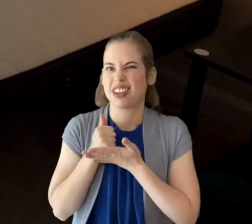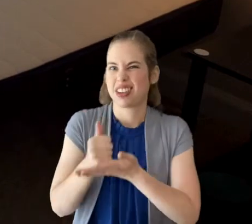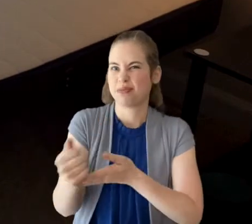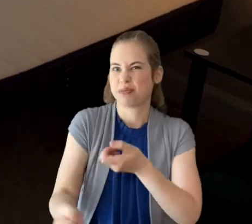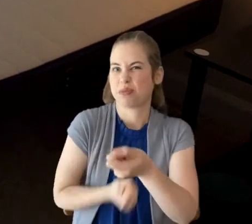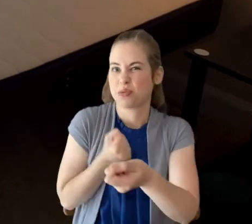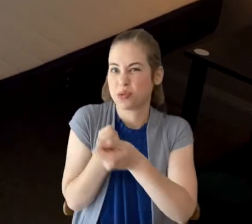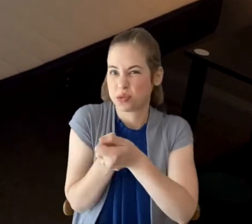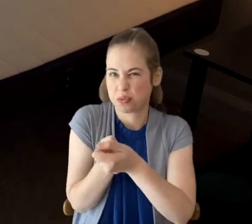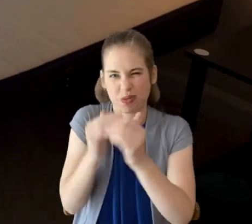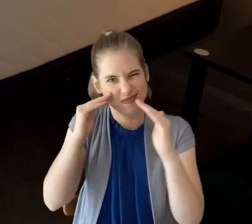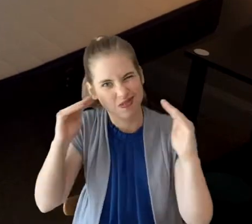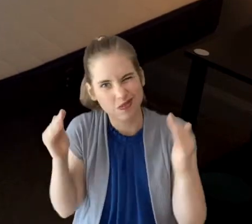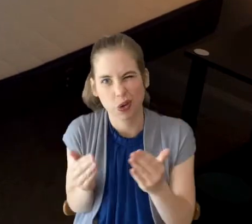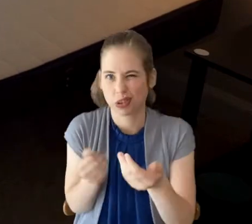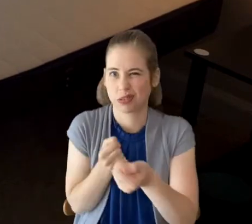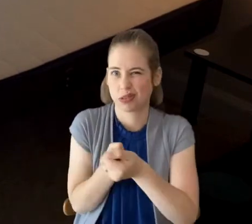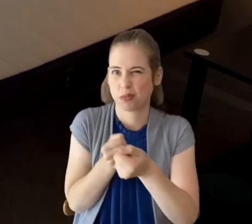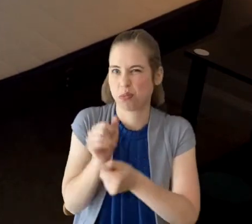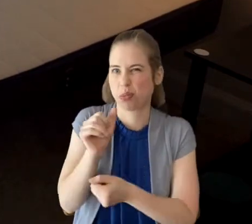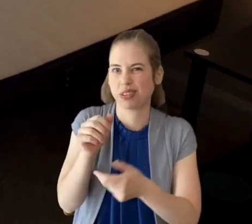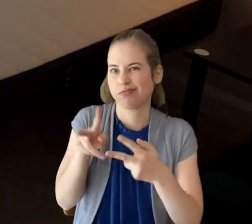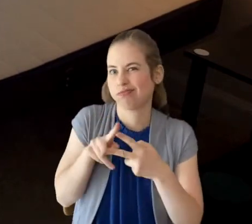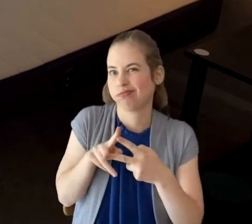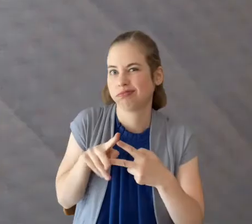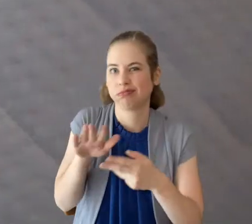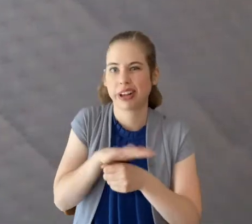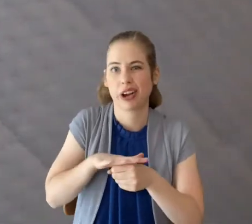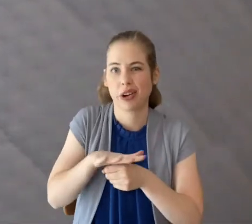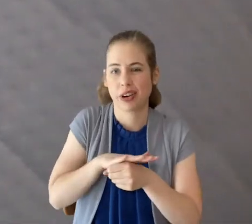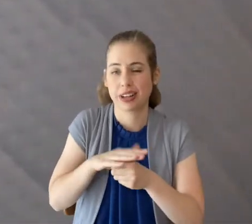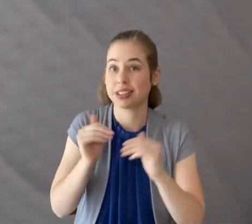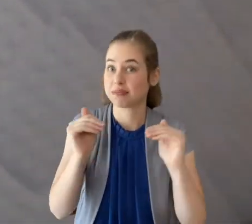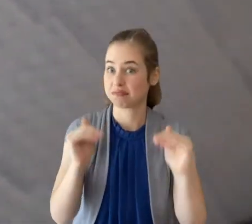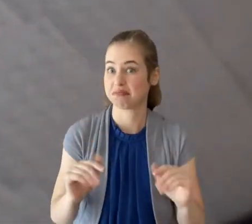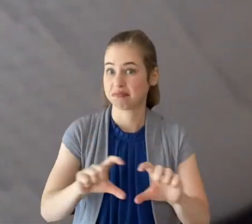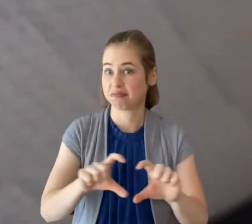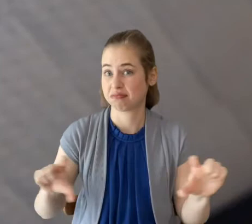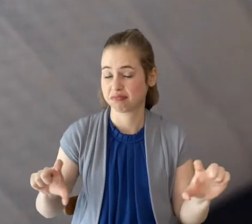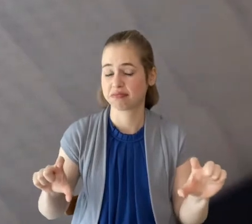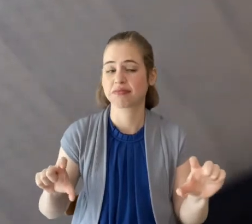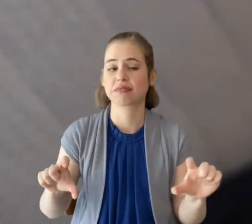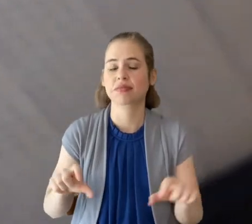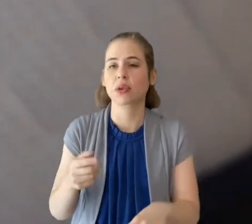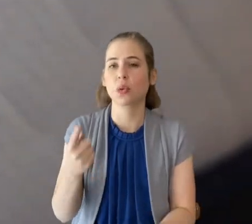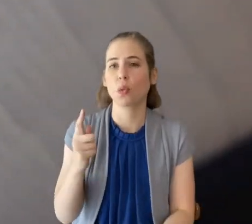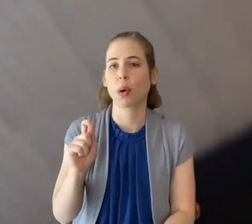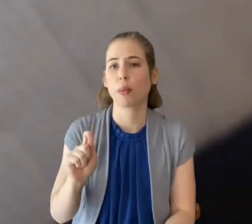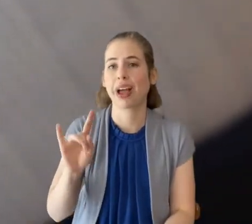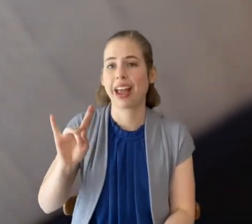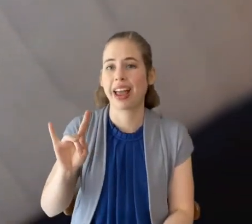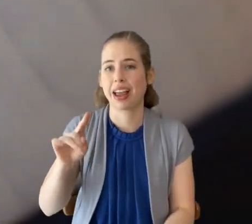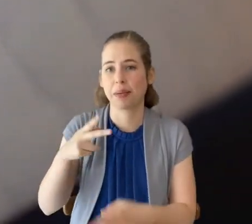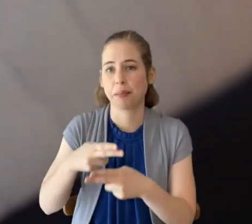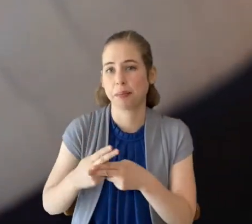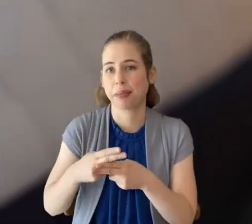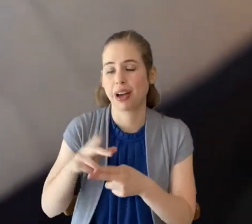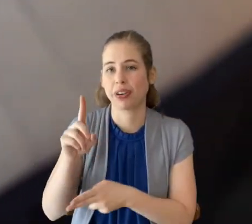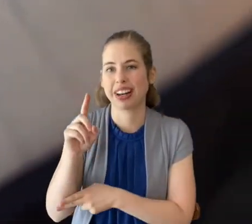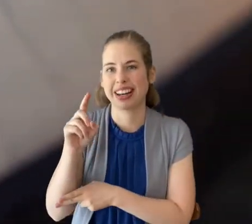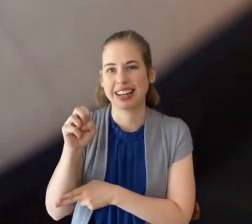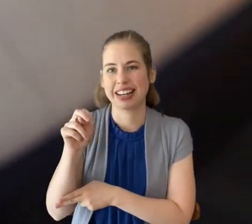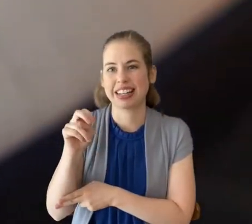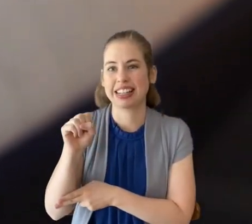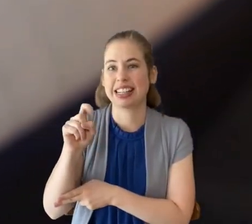same time relieving pressure through your shoulders and your hips. And then the base layer of the GravityLux is made from a 1.8 pound